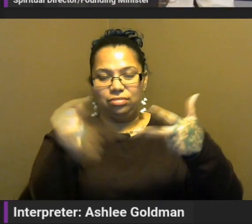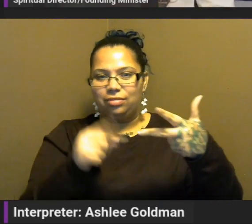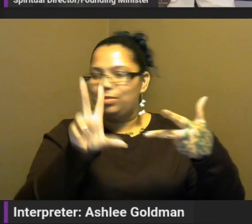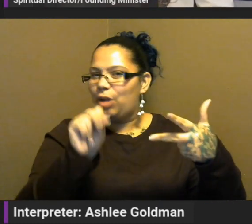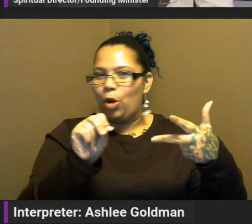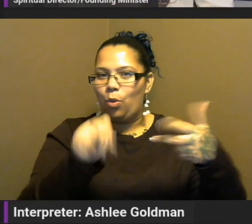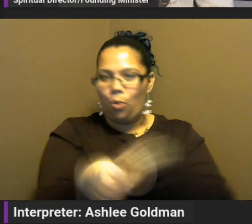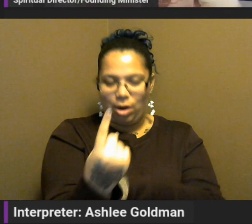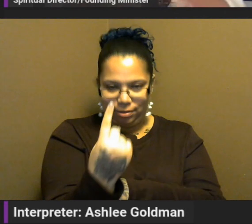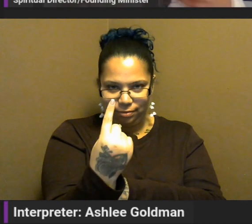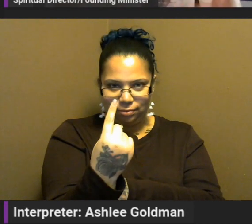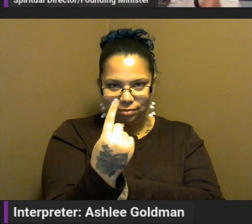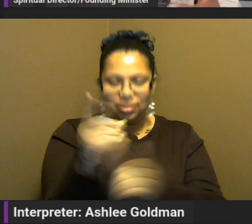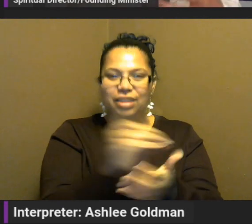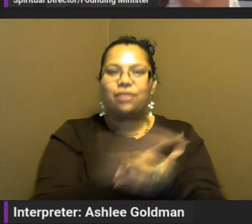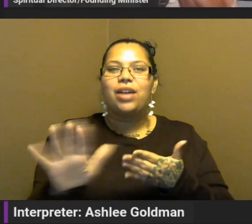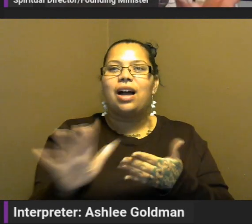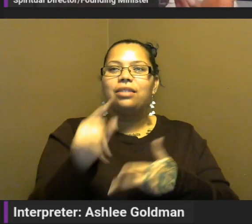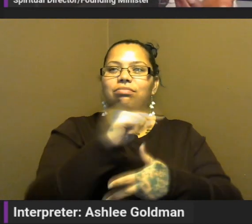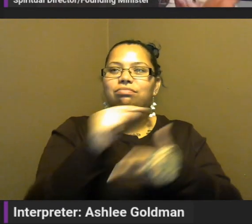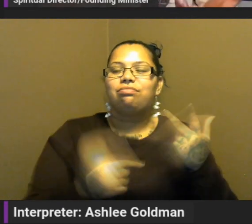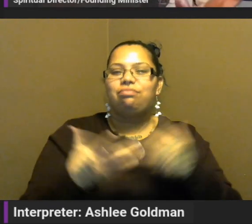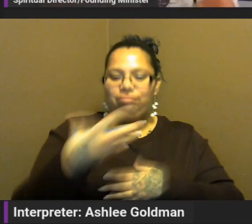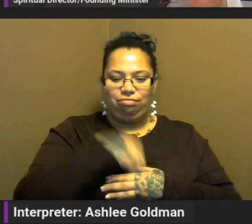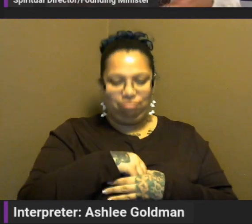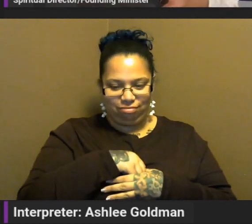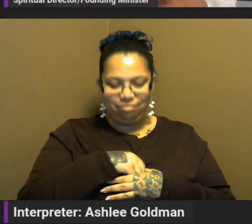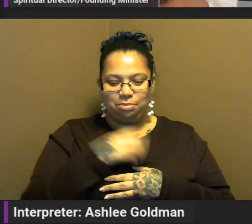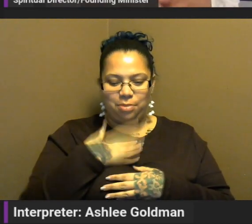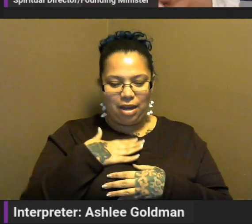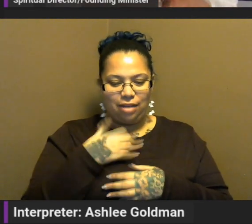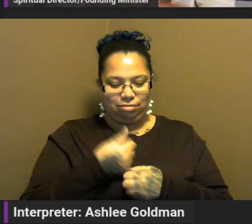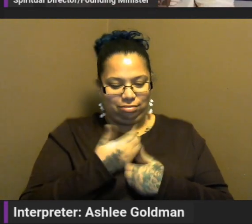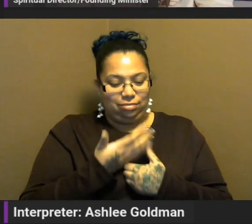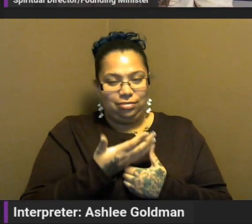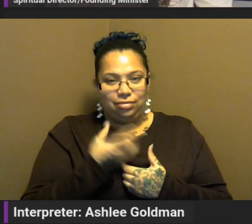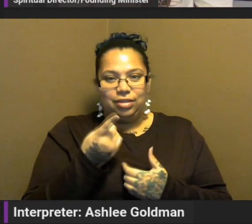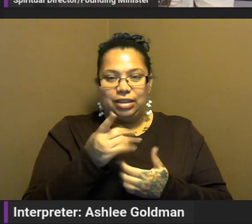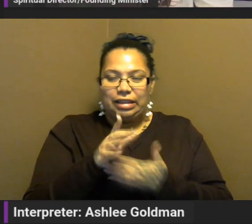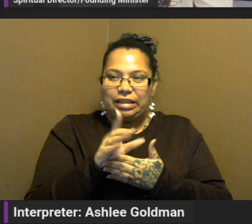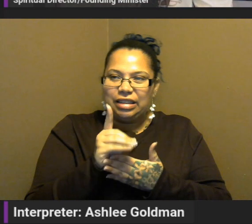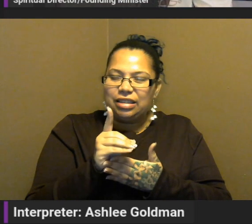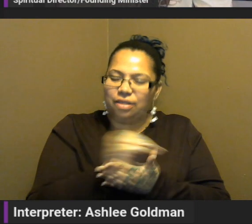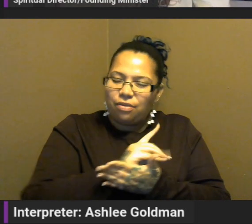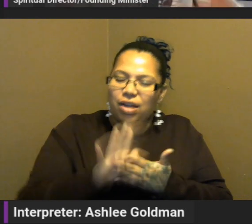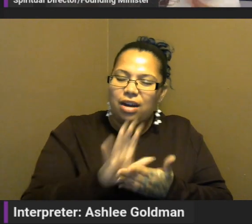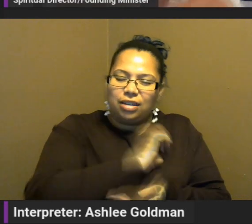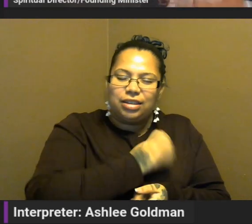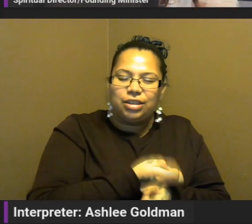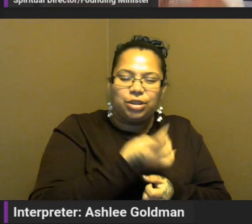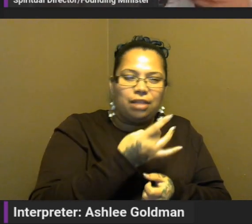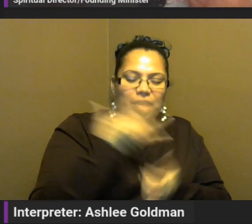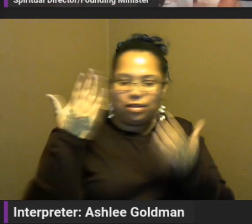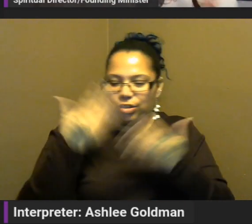being. The divine duality of darkness and light is oneness. So we